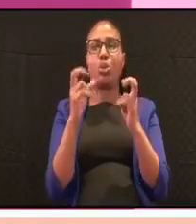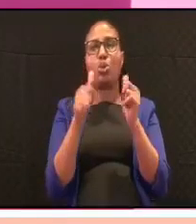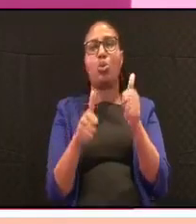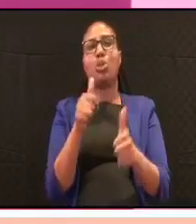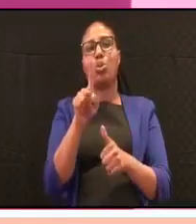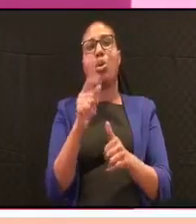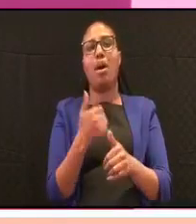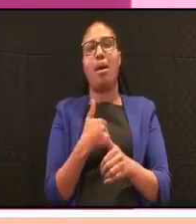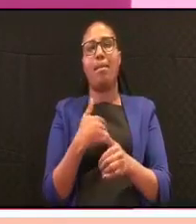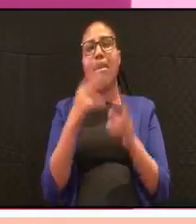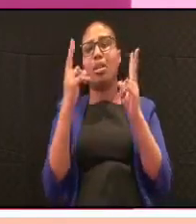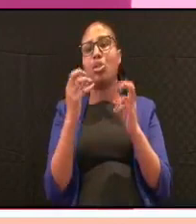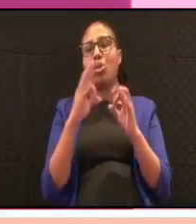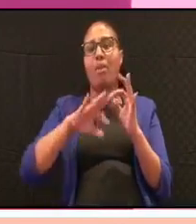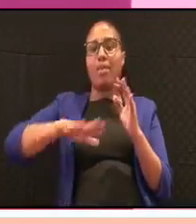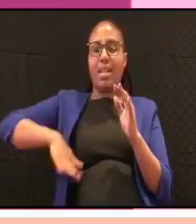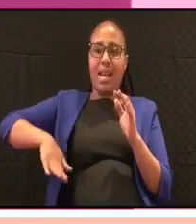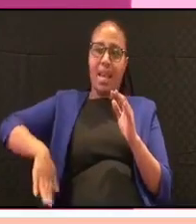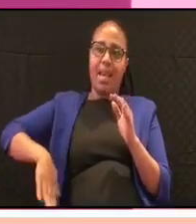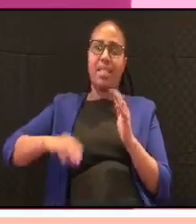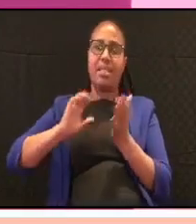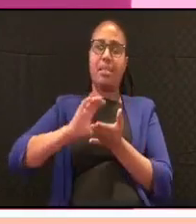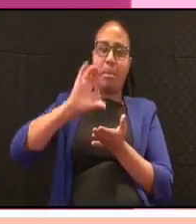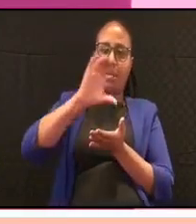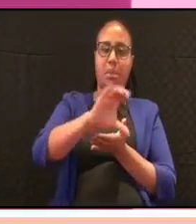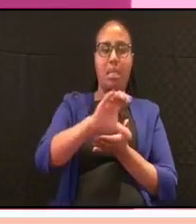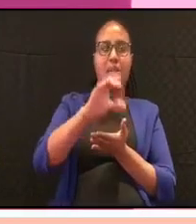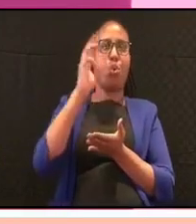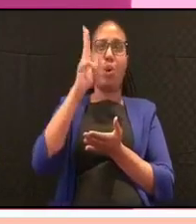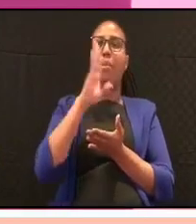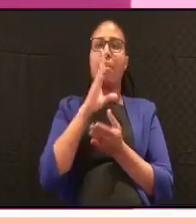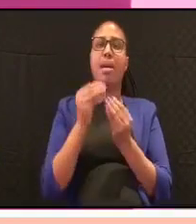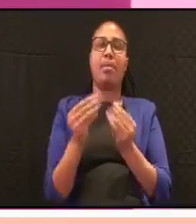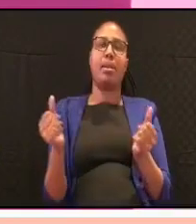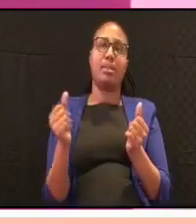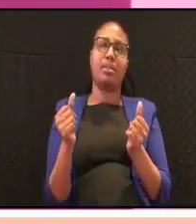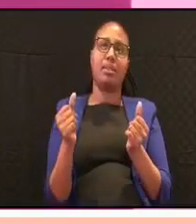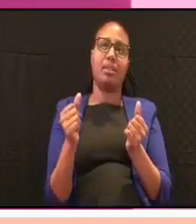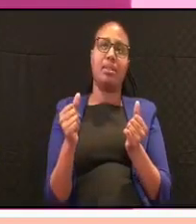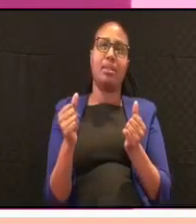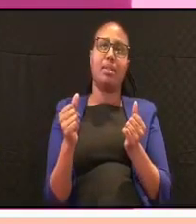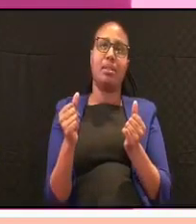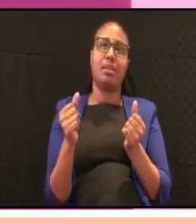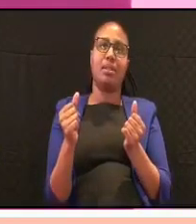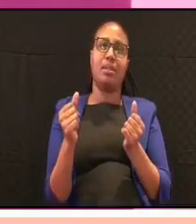The issue of delayed disbursements will be addressed.